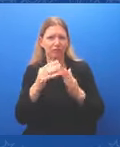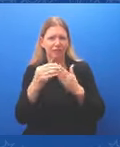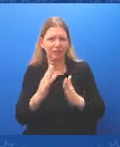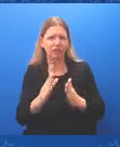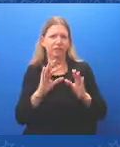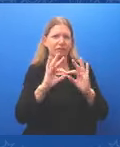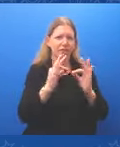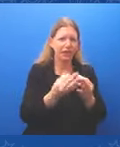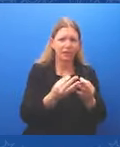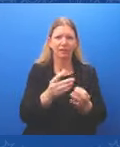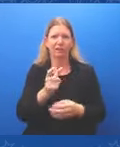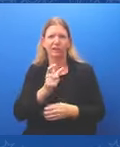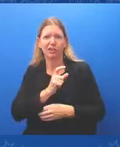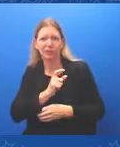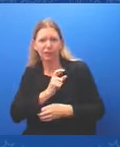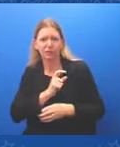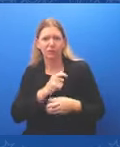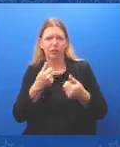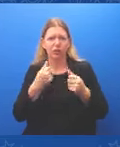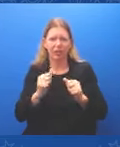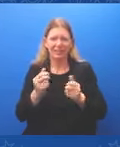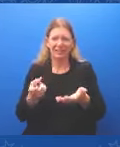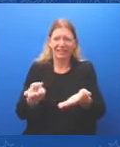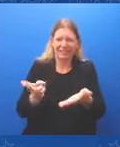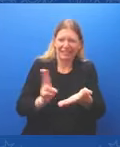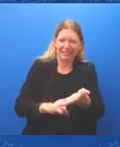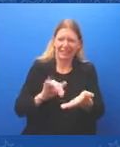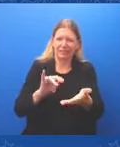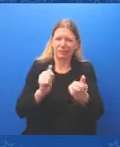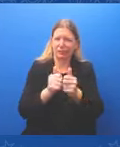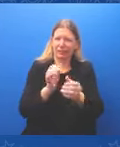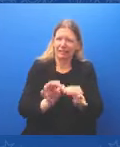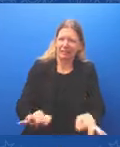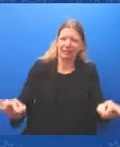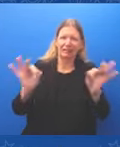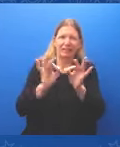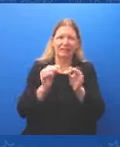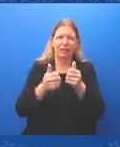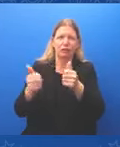we cannot give up until they pass the John Lewis legislation.